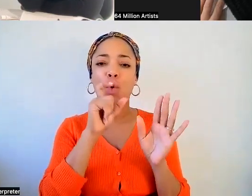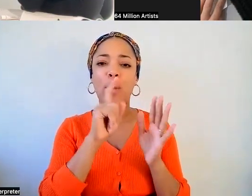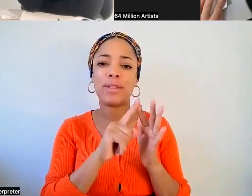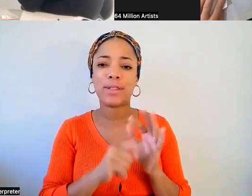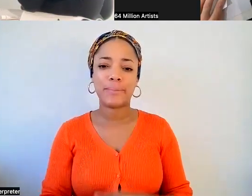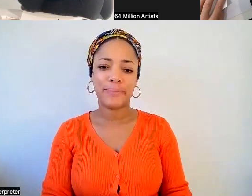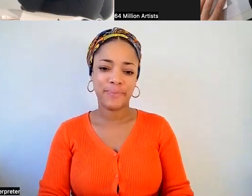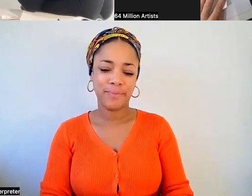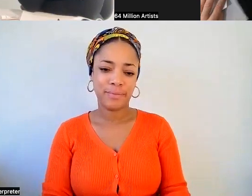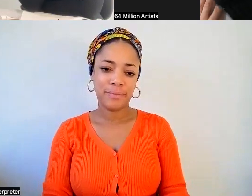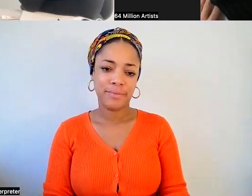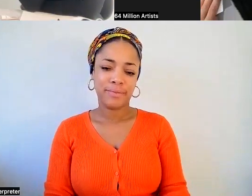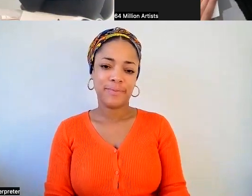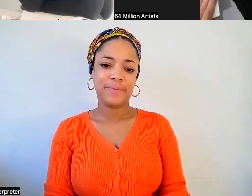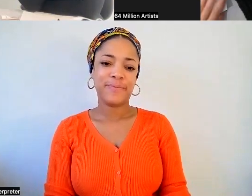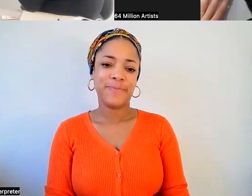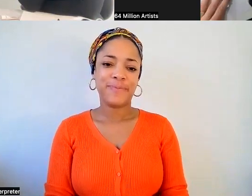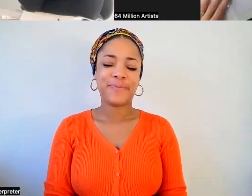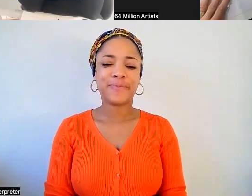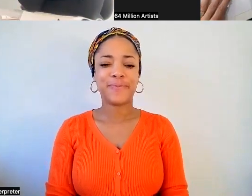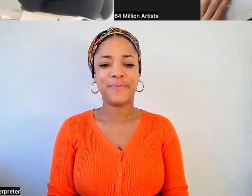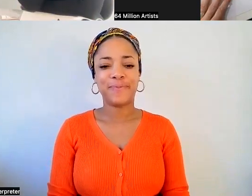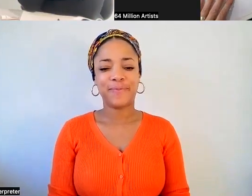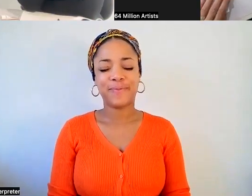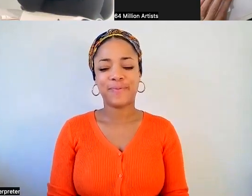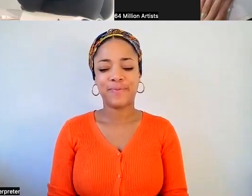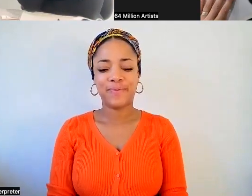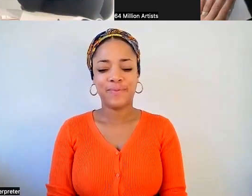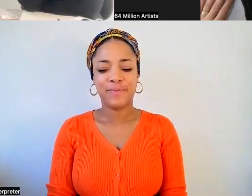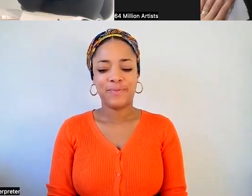I get to stick with that. Michael, you must lie down and go to sleep. We've still got that.